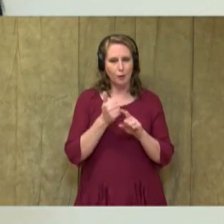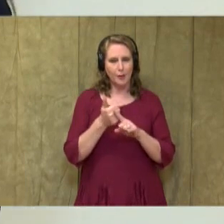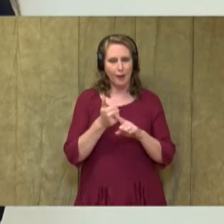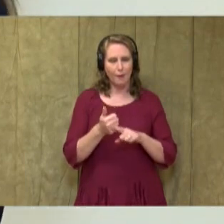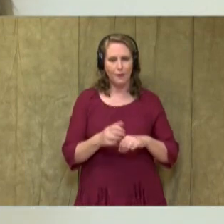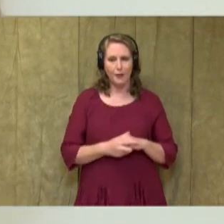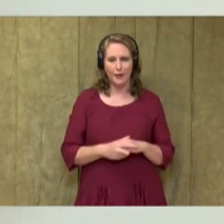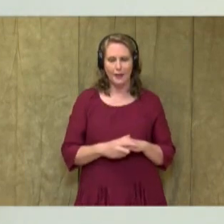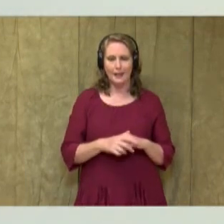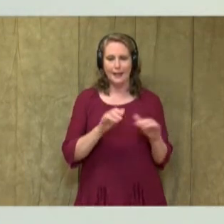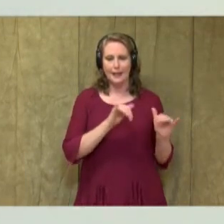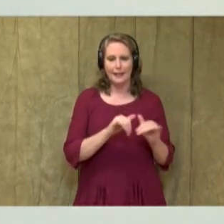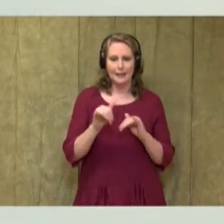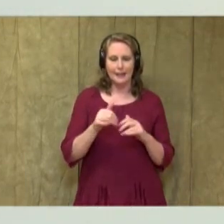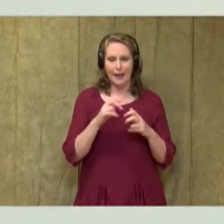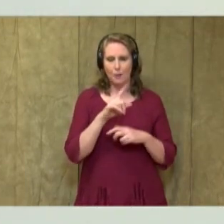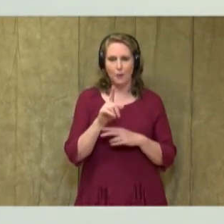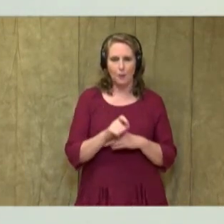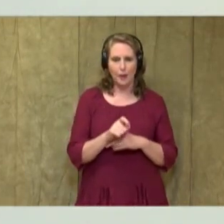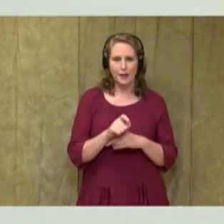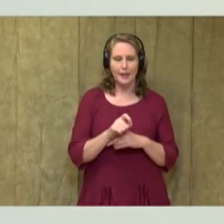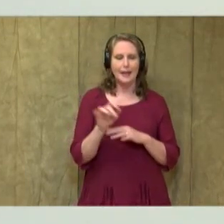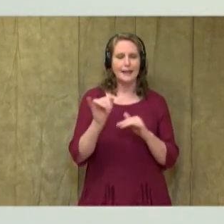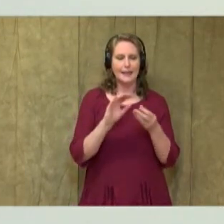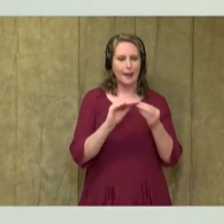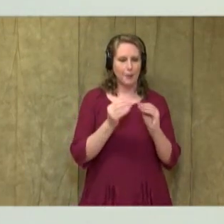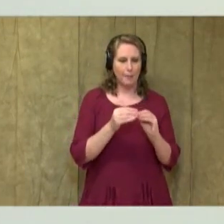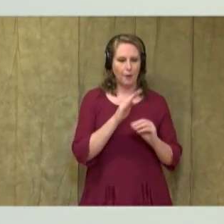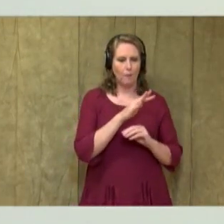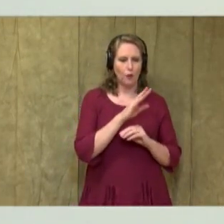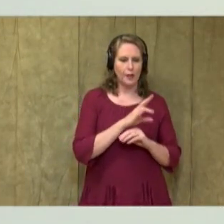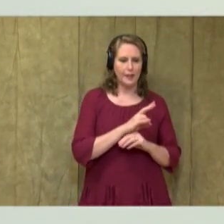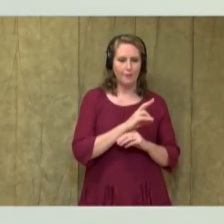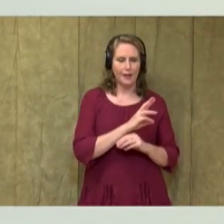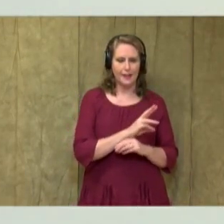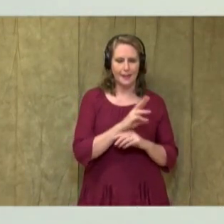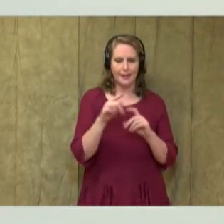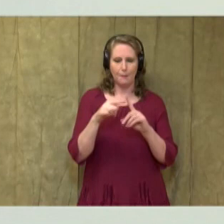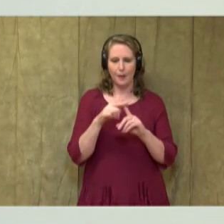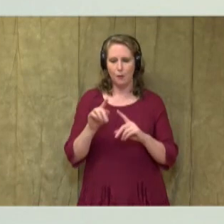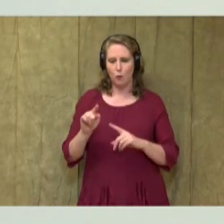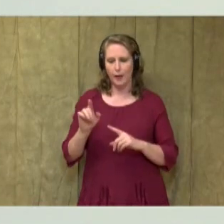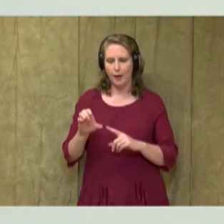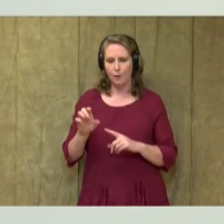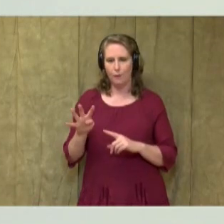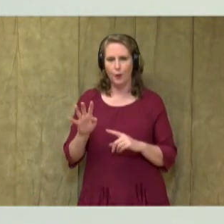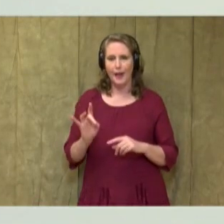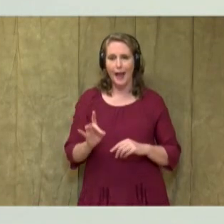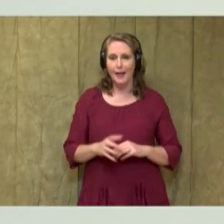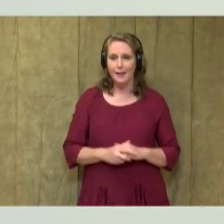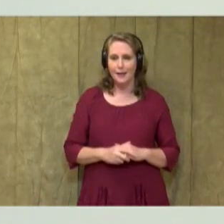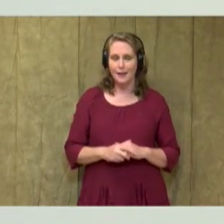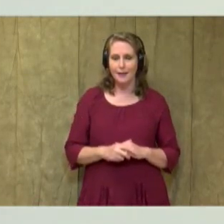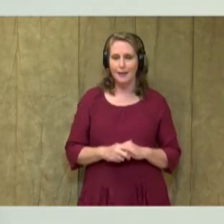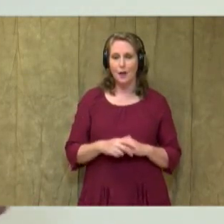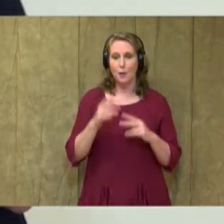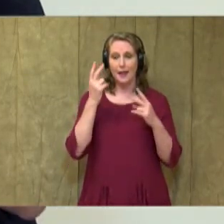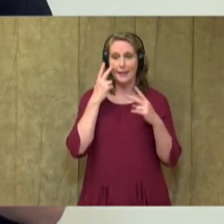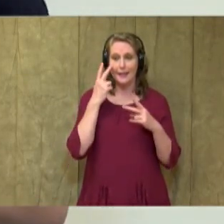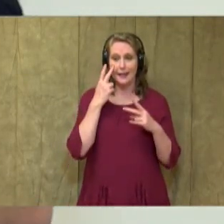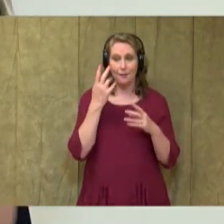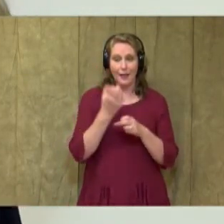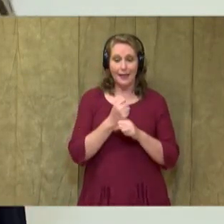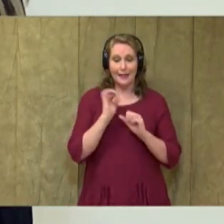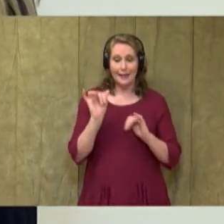so our same problem was 476 plus 148. Now, we want to see if we